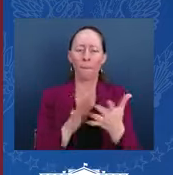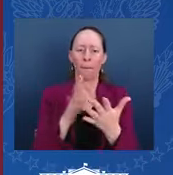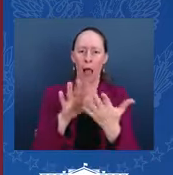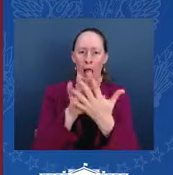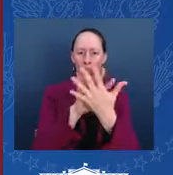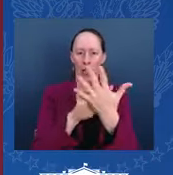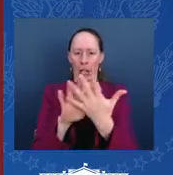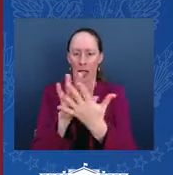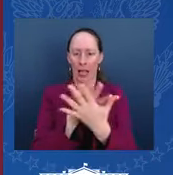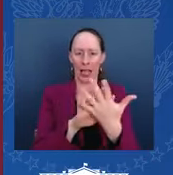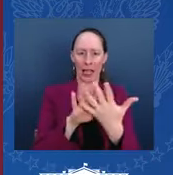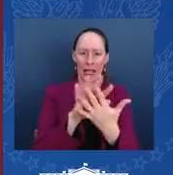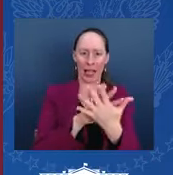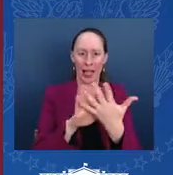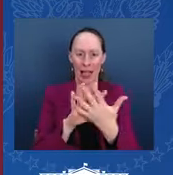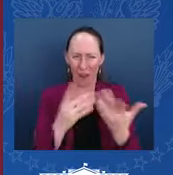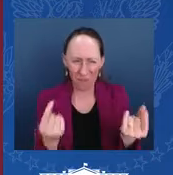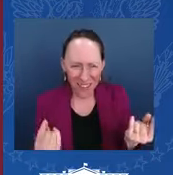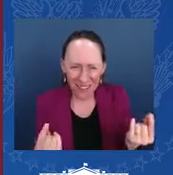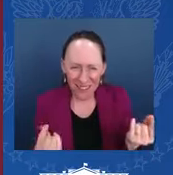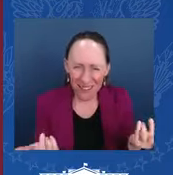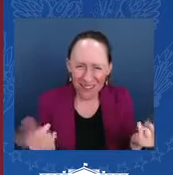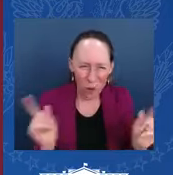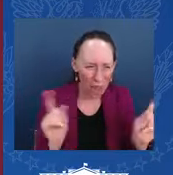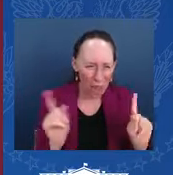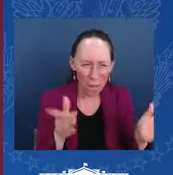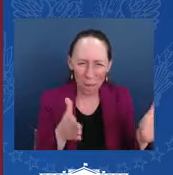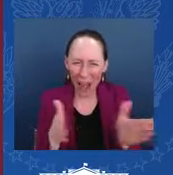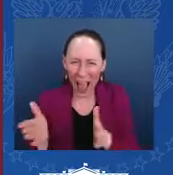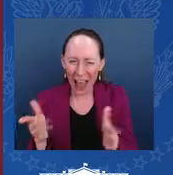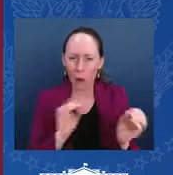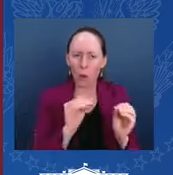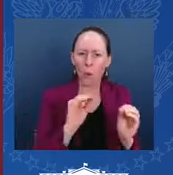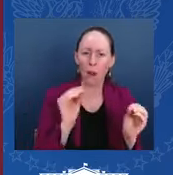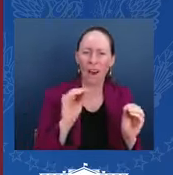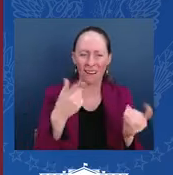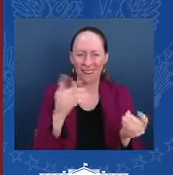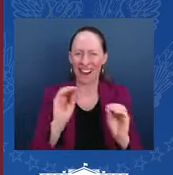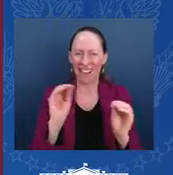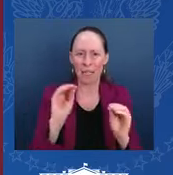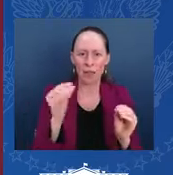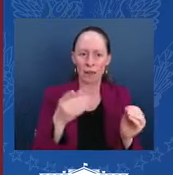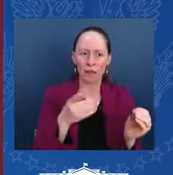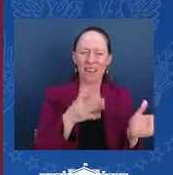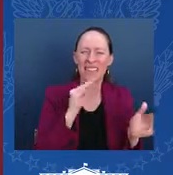No plan.